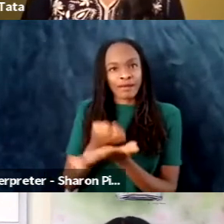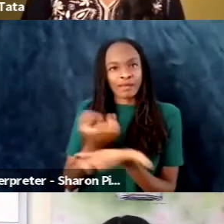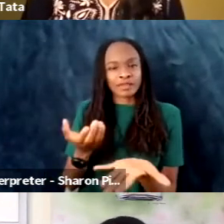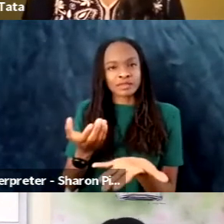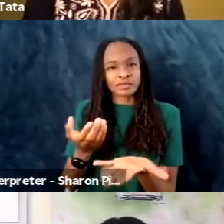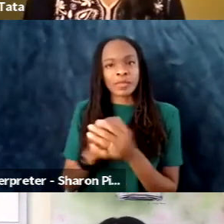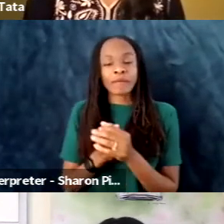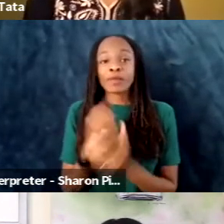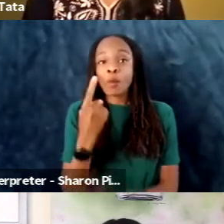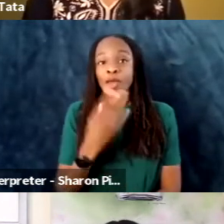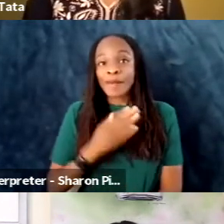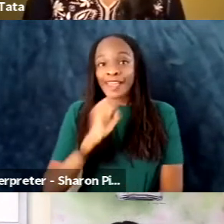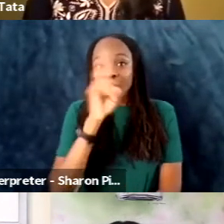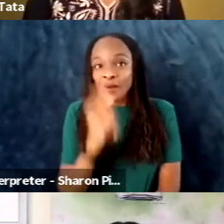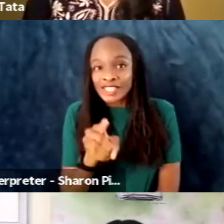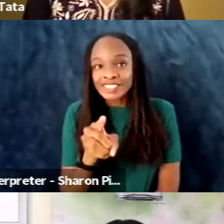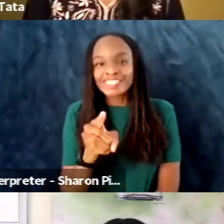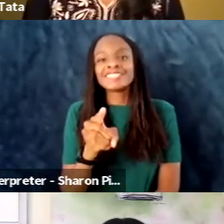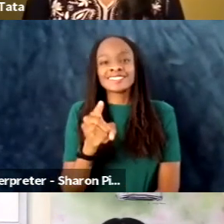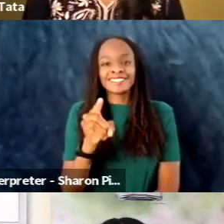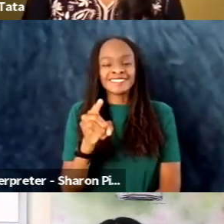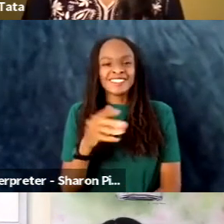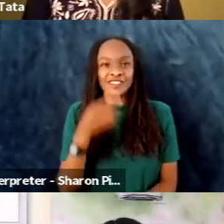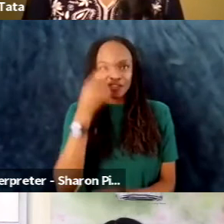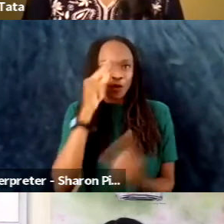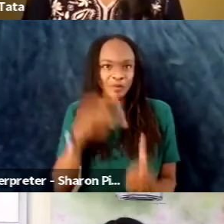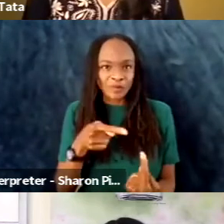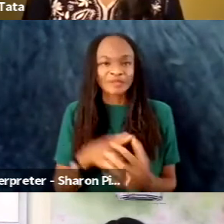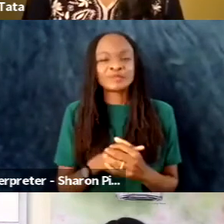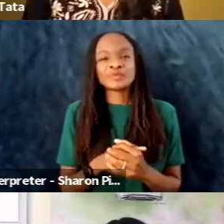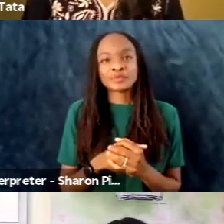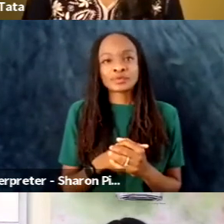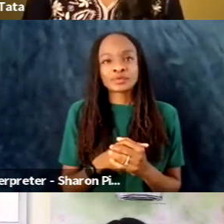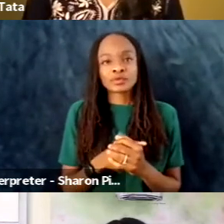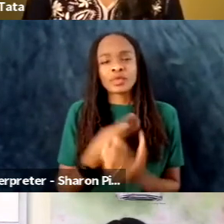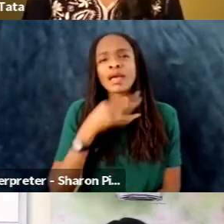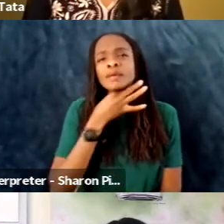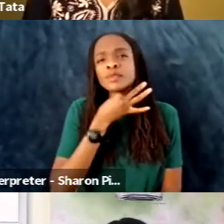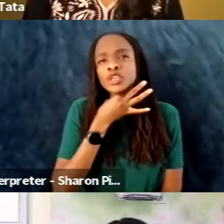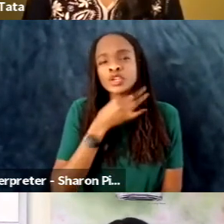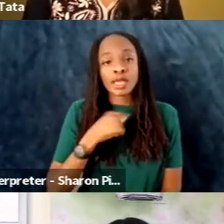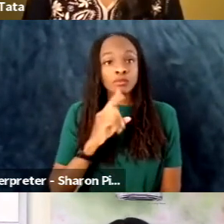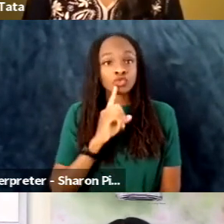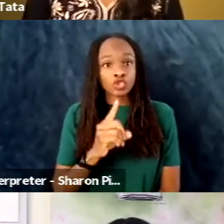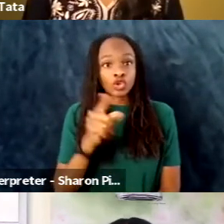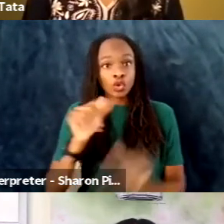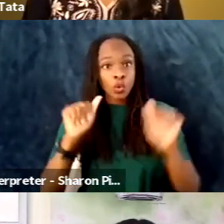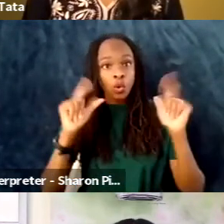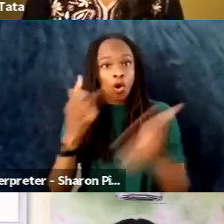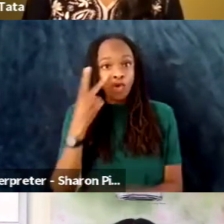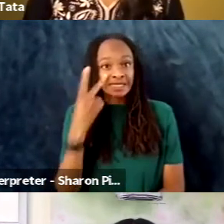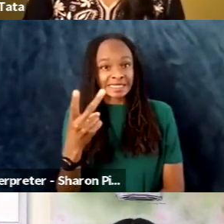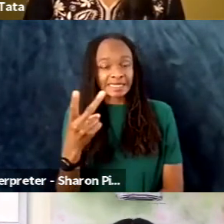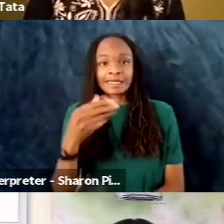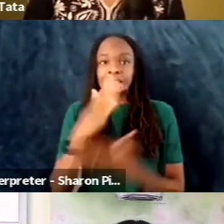One of my questions to you, getting to that point, is I'm curious, and I'm sure that you have all seen some way, shape,